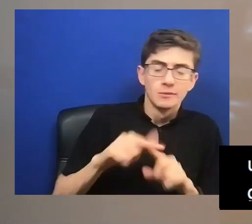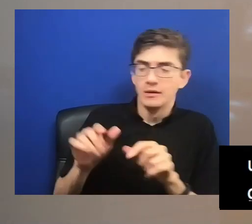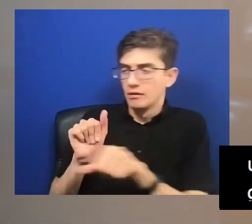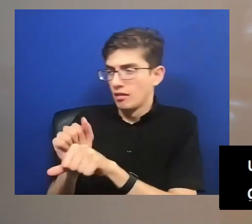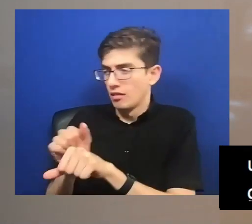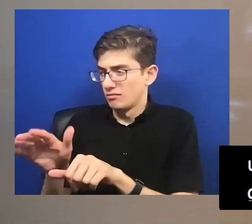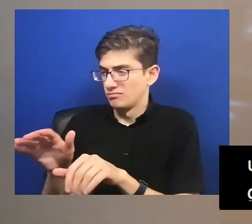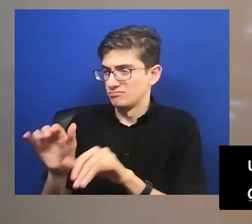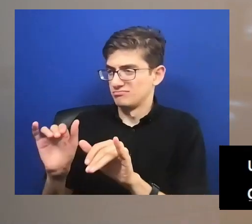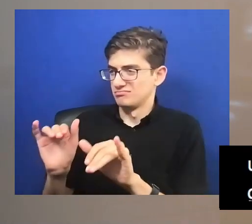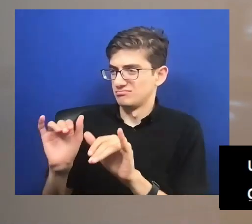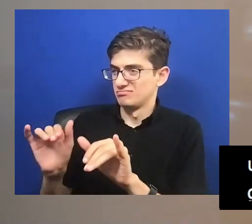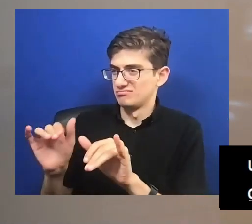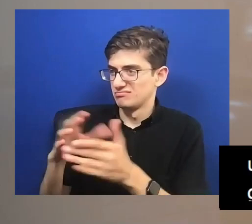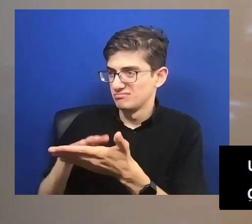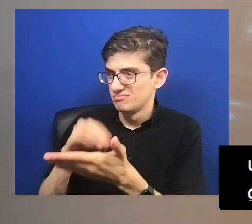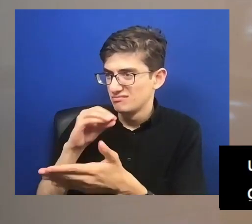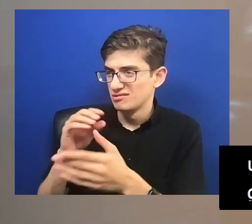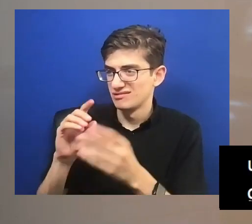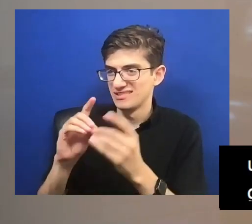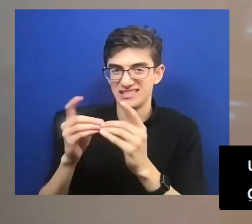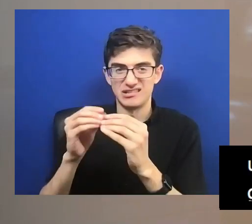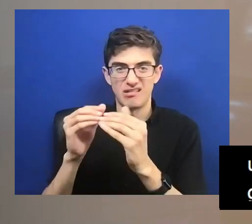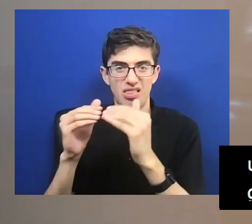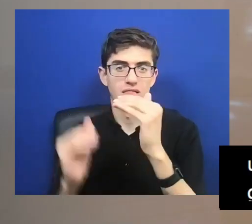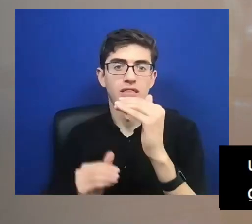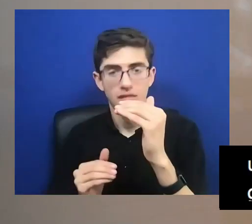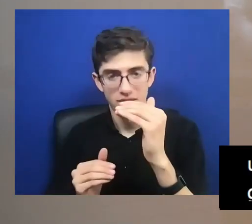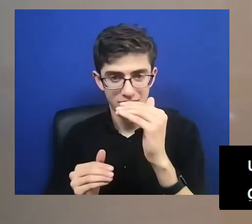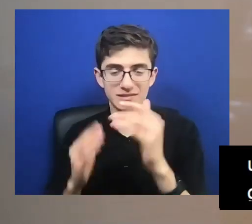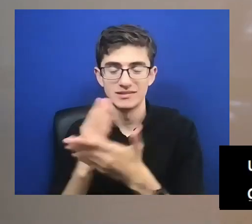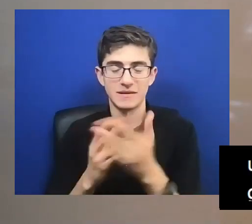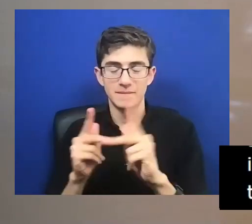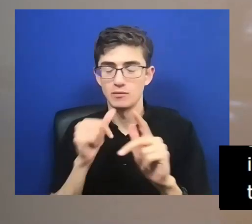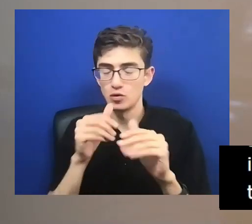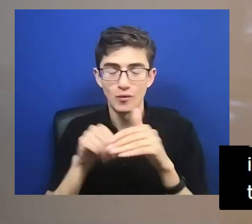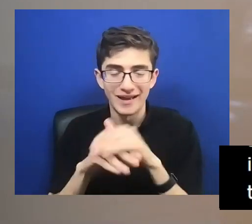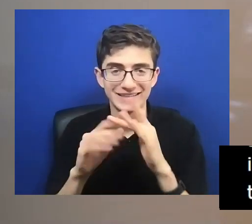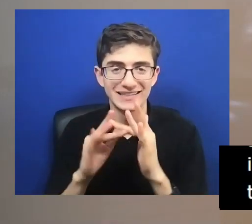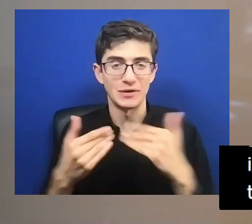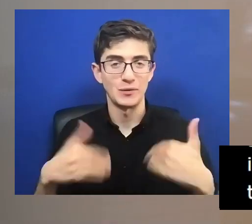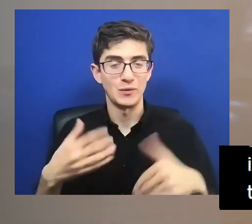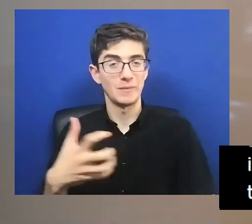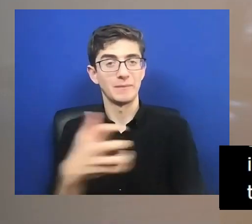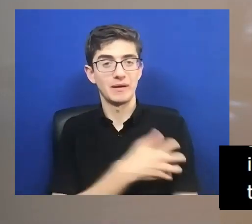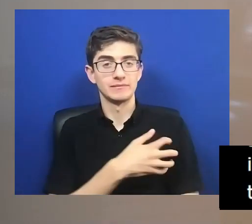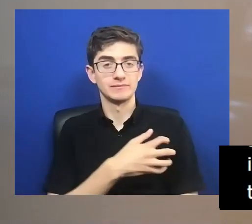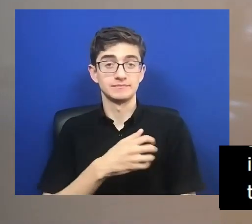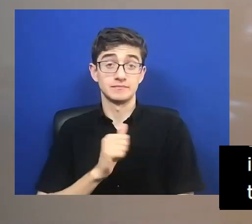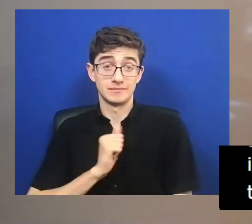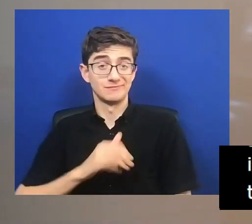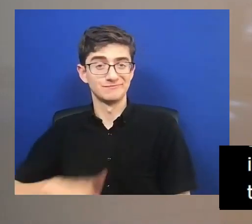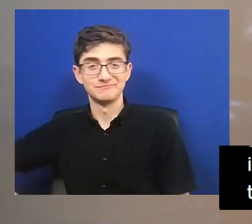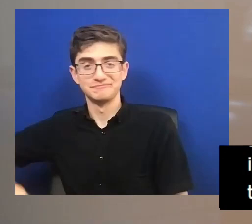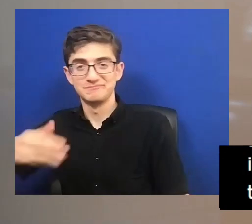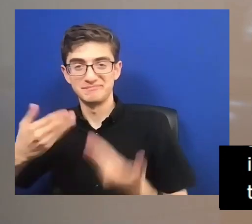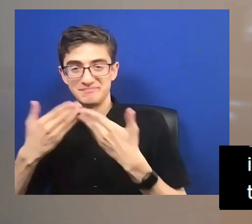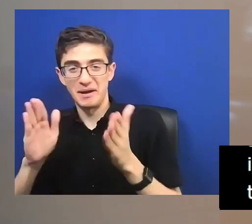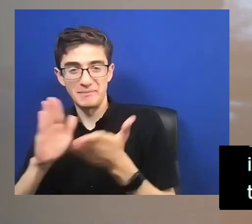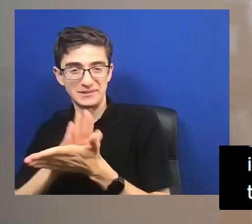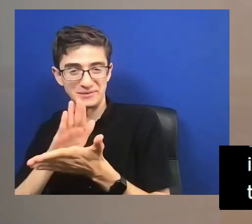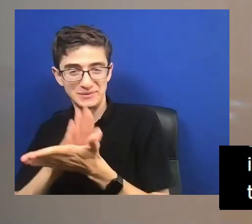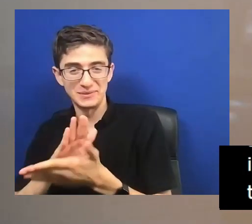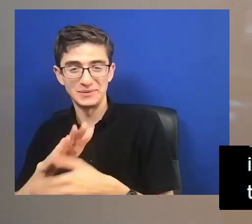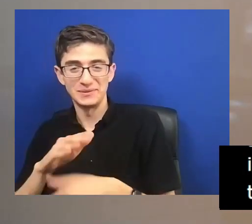of the digital divide and the power of the internet. You know, when I went from a public school to a private school, I found out about that